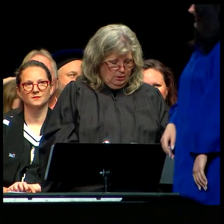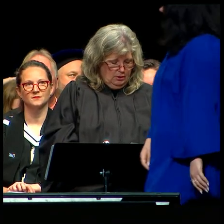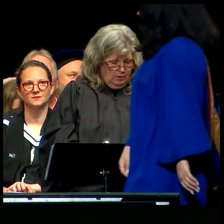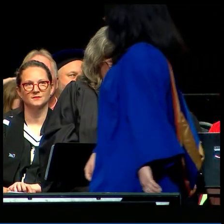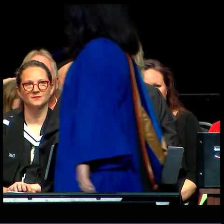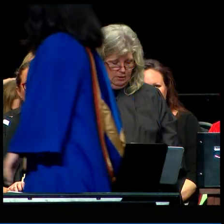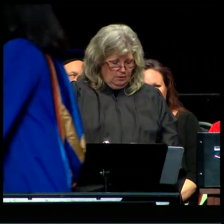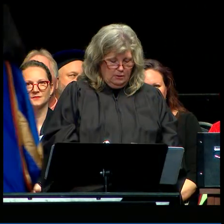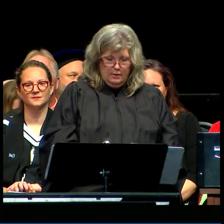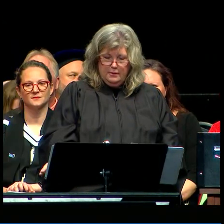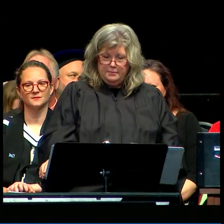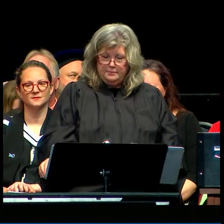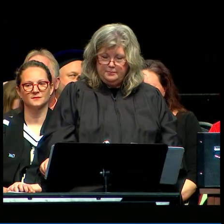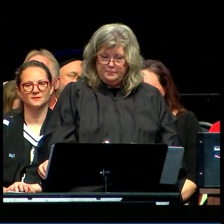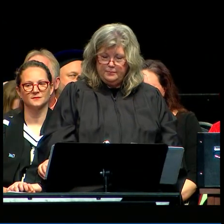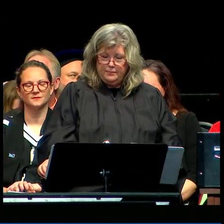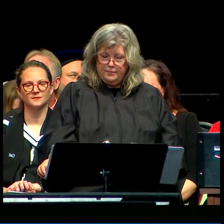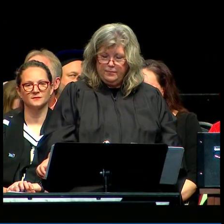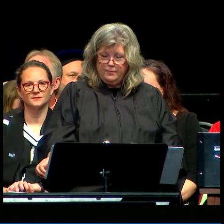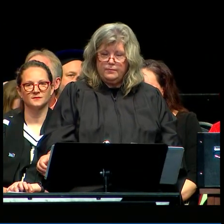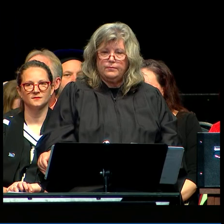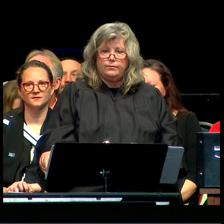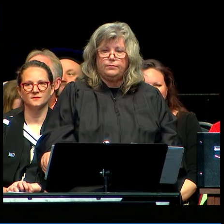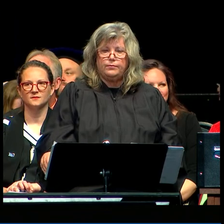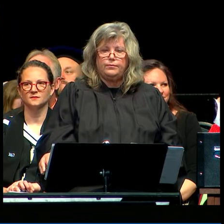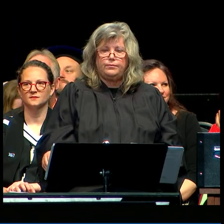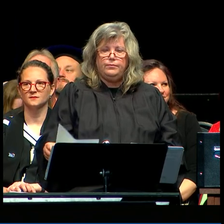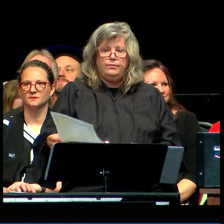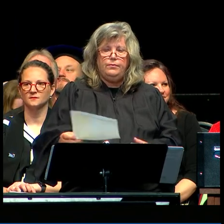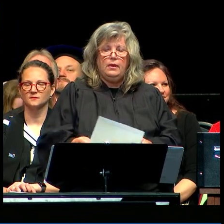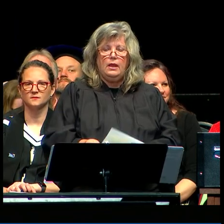Sara Rokni Abjari, with distinction.